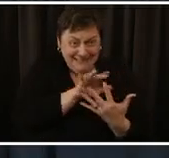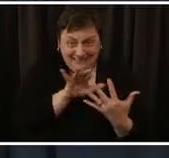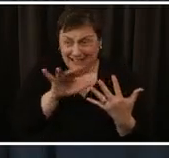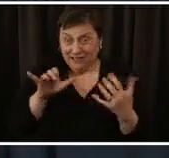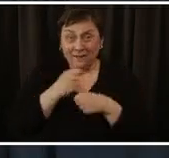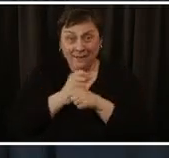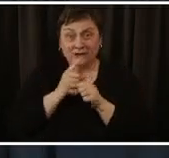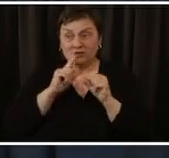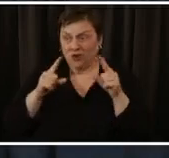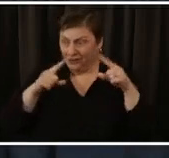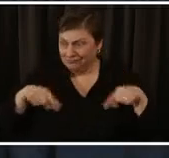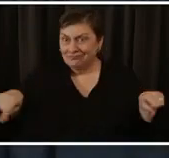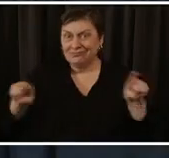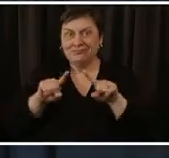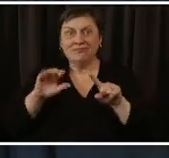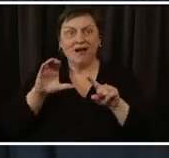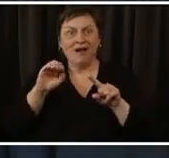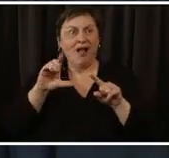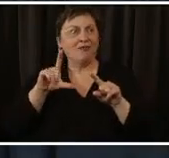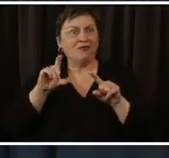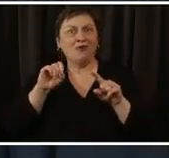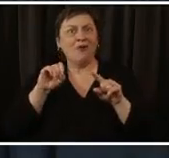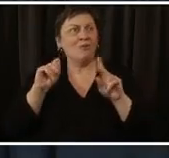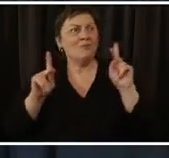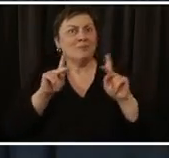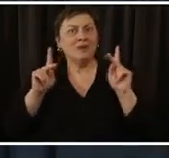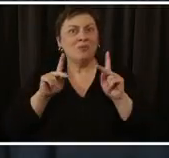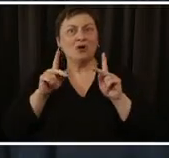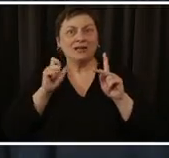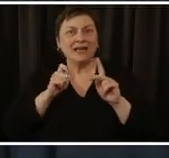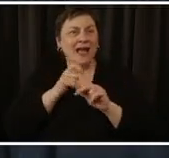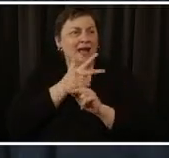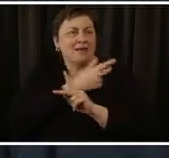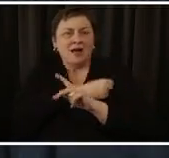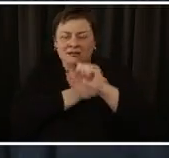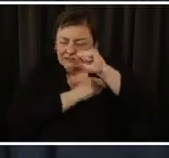protect themselves so that all of us are protected from the deadly